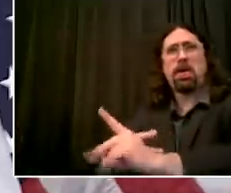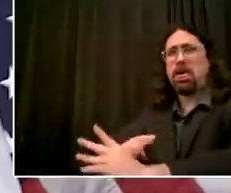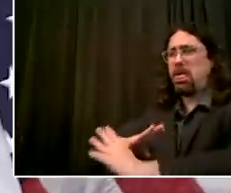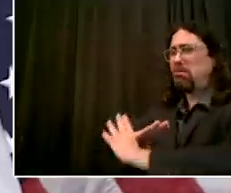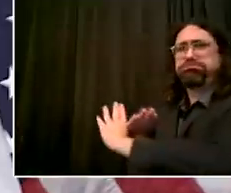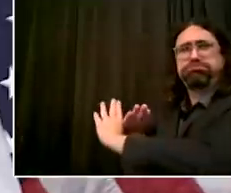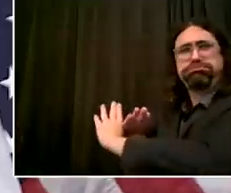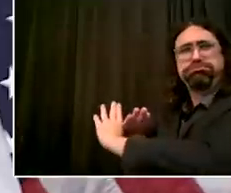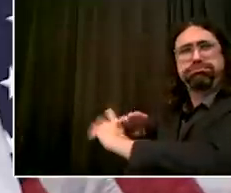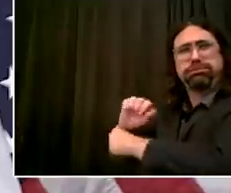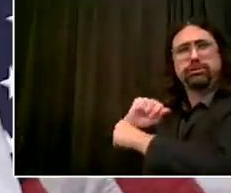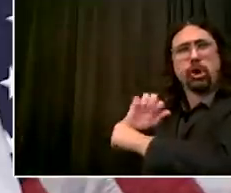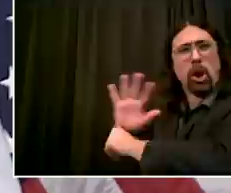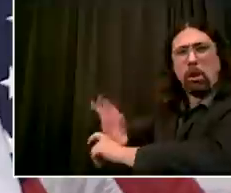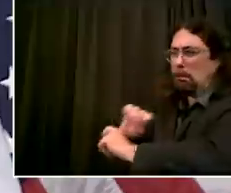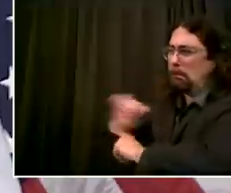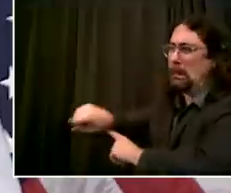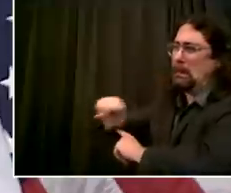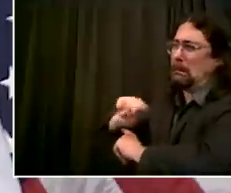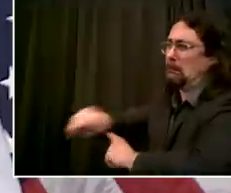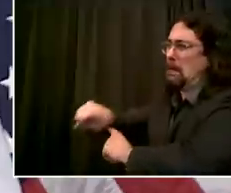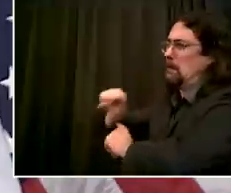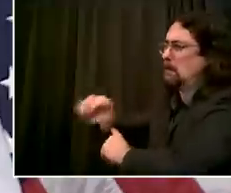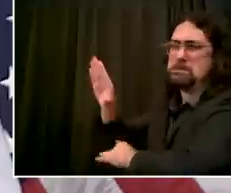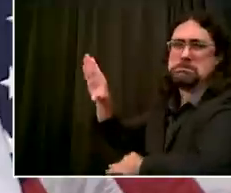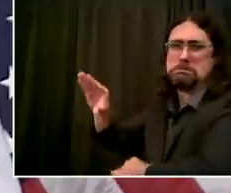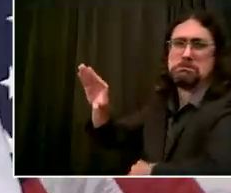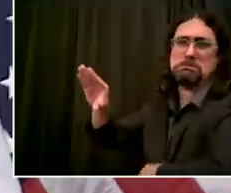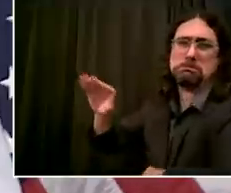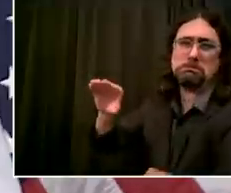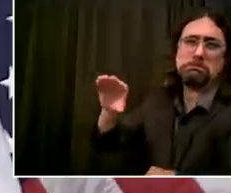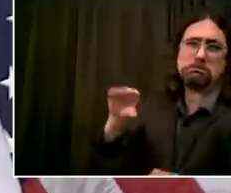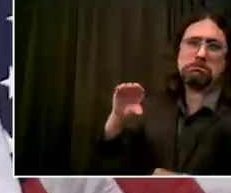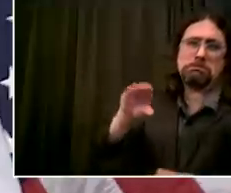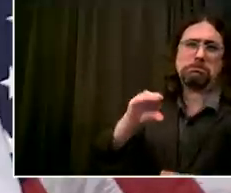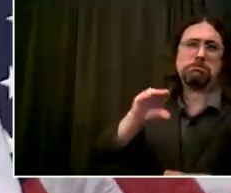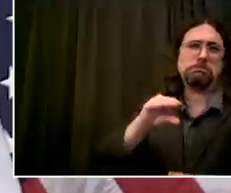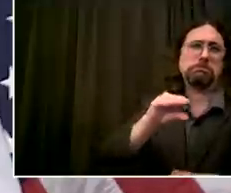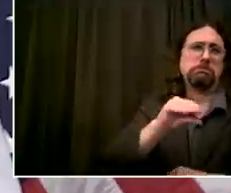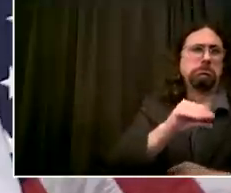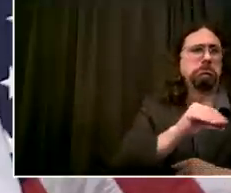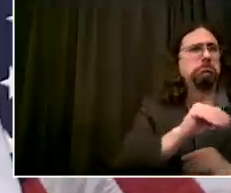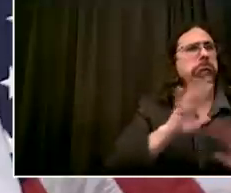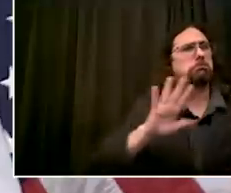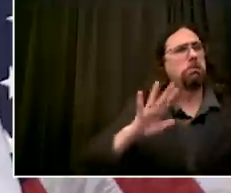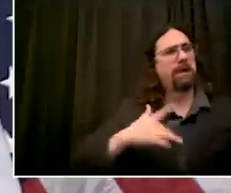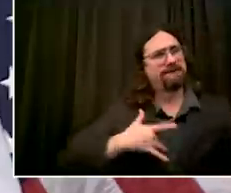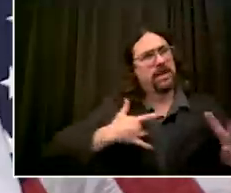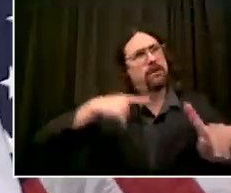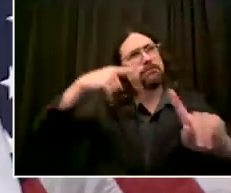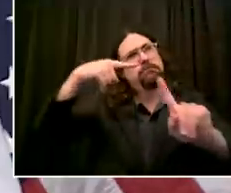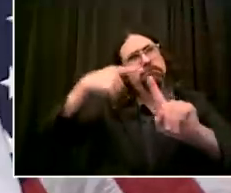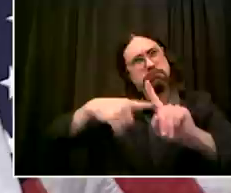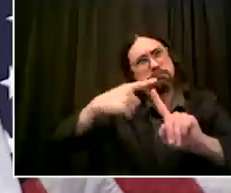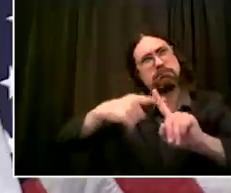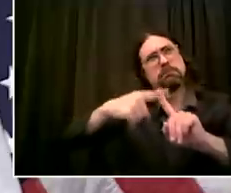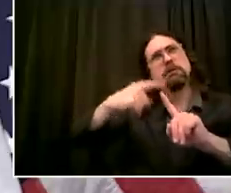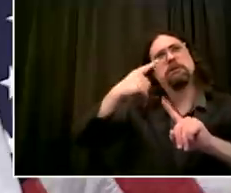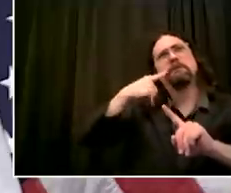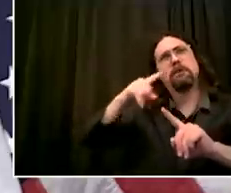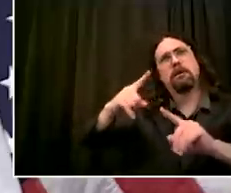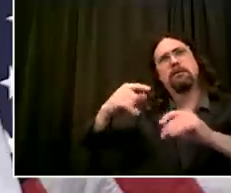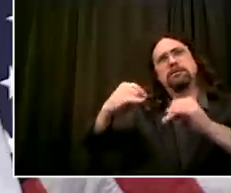change to have that much more ability to reach people and deal with them and make sure they are not spreading the disease. So yes, we are